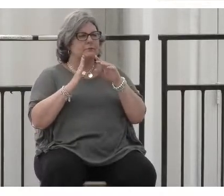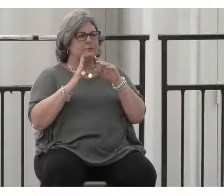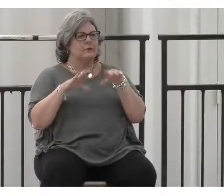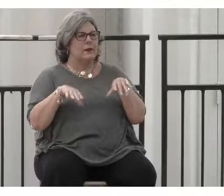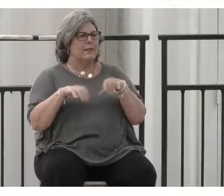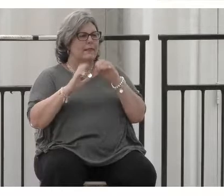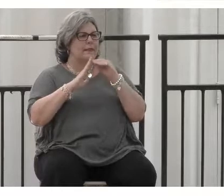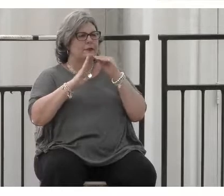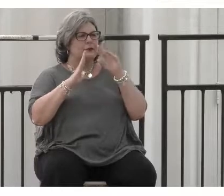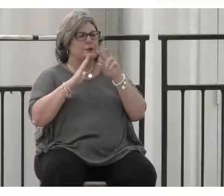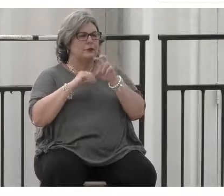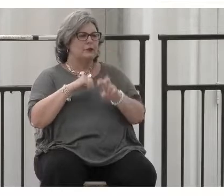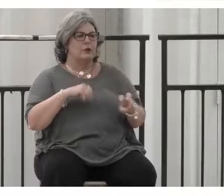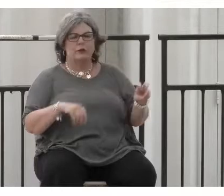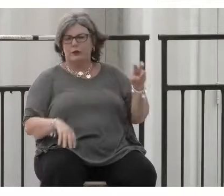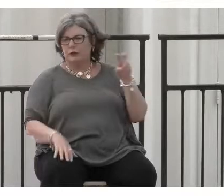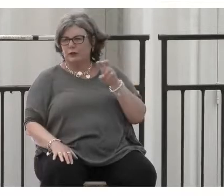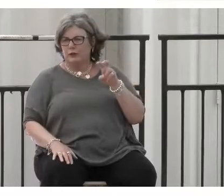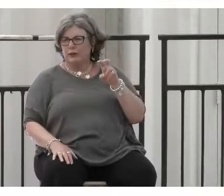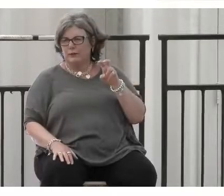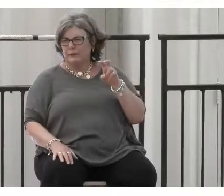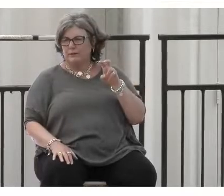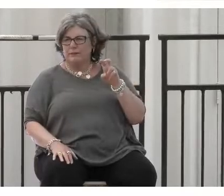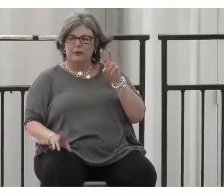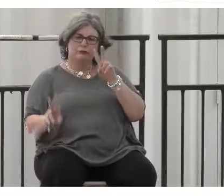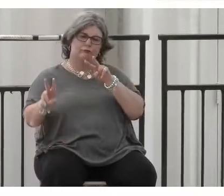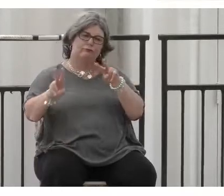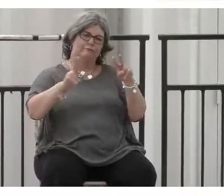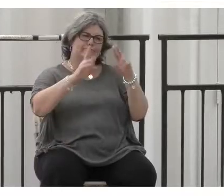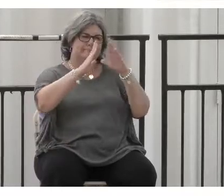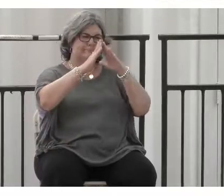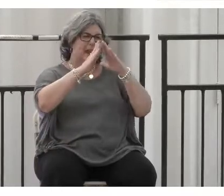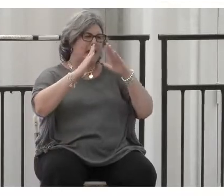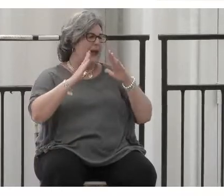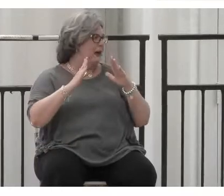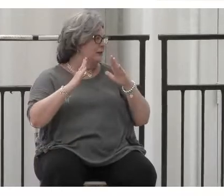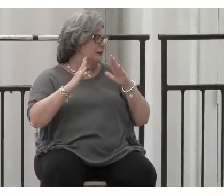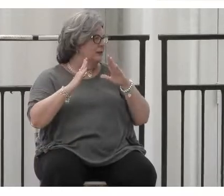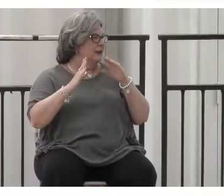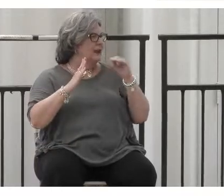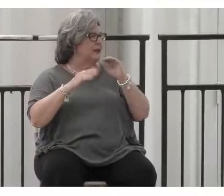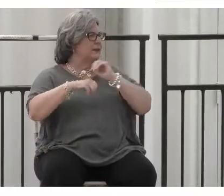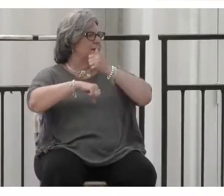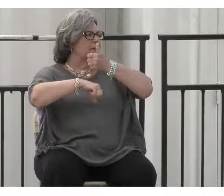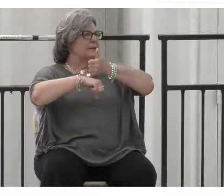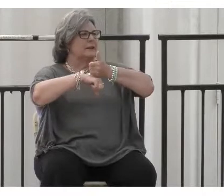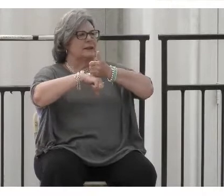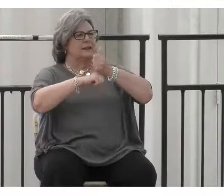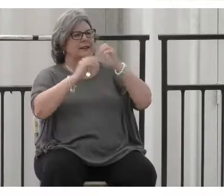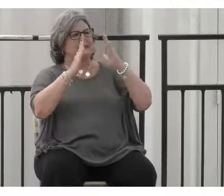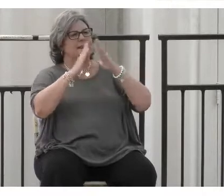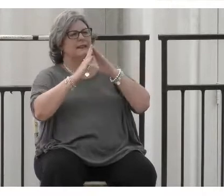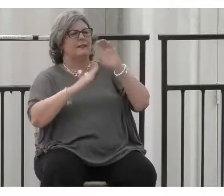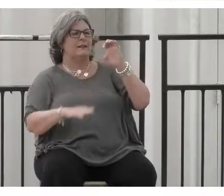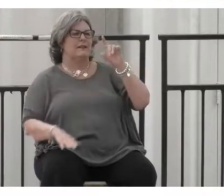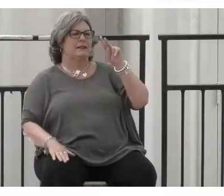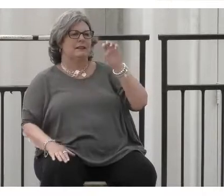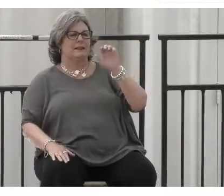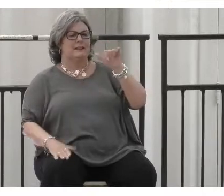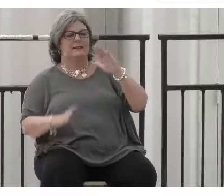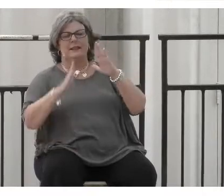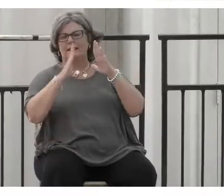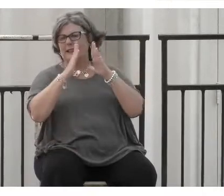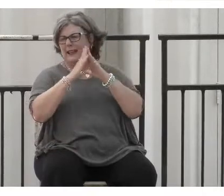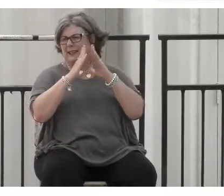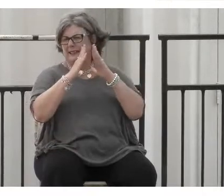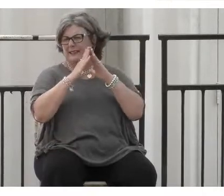the students on a trip to Al-Ain. The house, Al-Qubaisi house, is located in Al-Ain, and Al-Ain is a